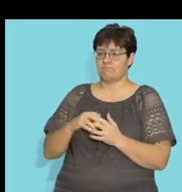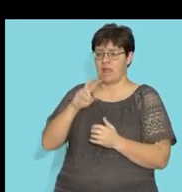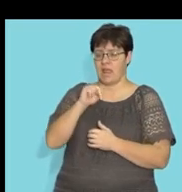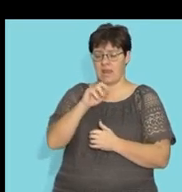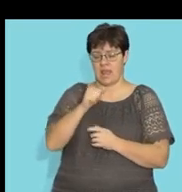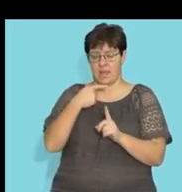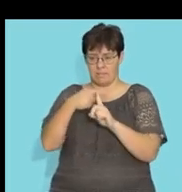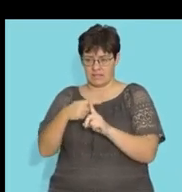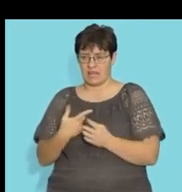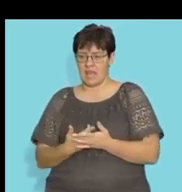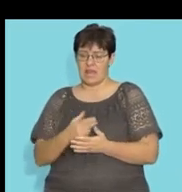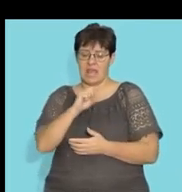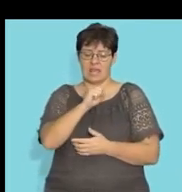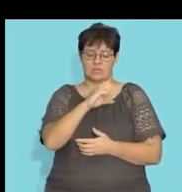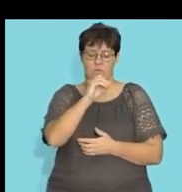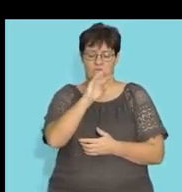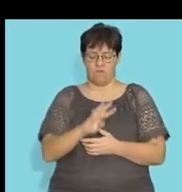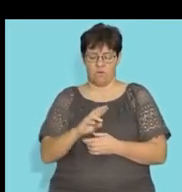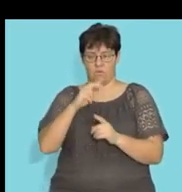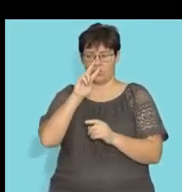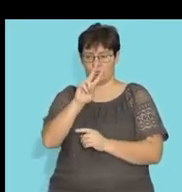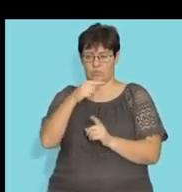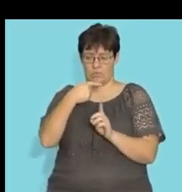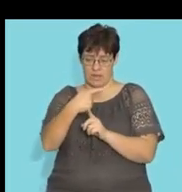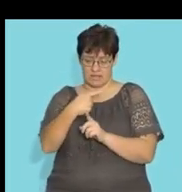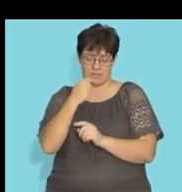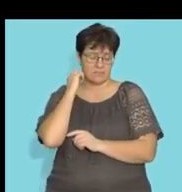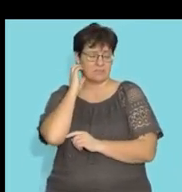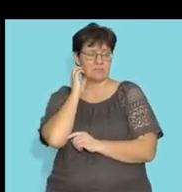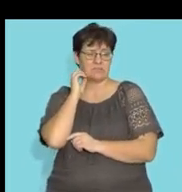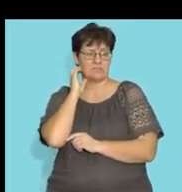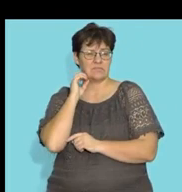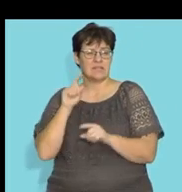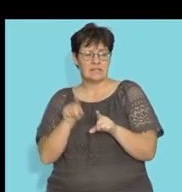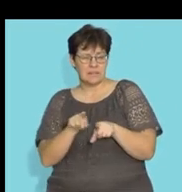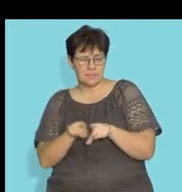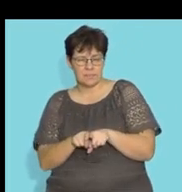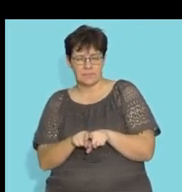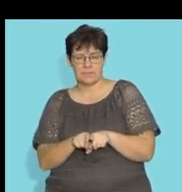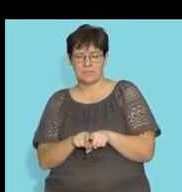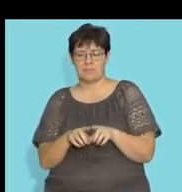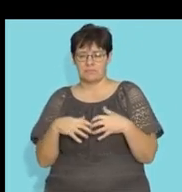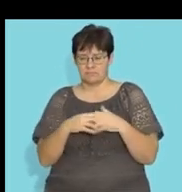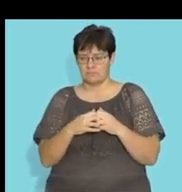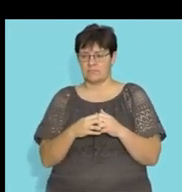sodium ions and sulfate ions, as well as the